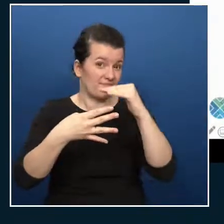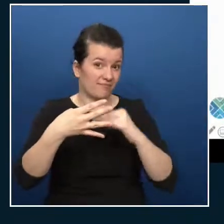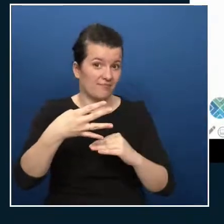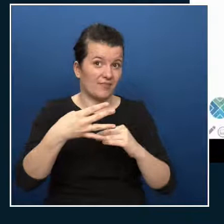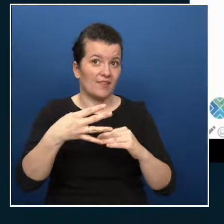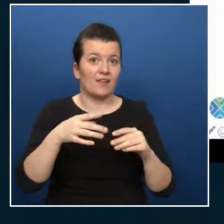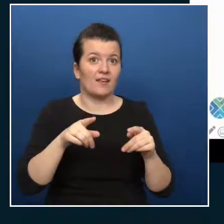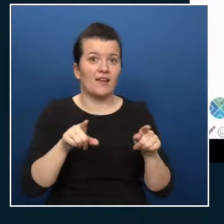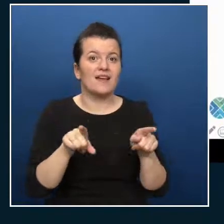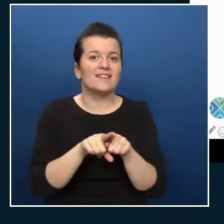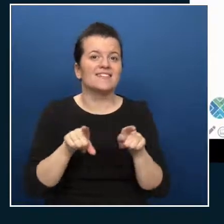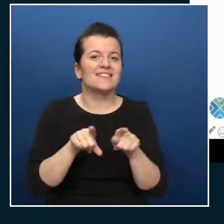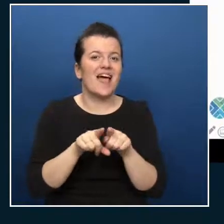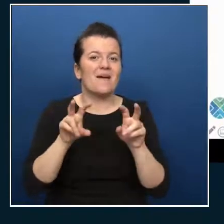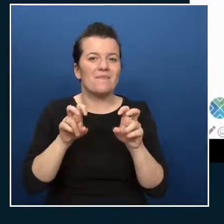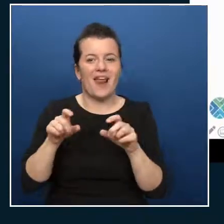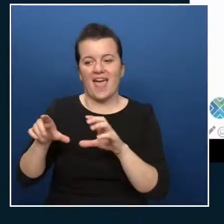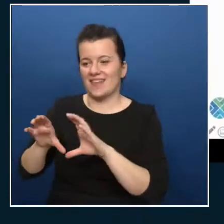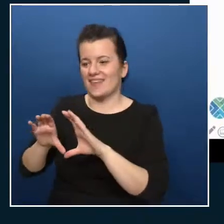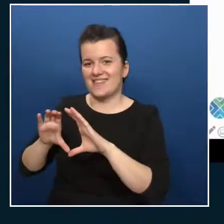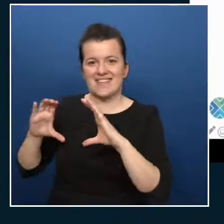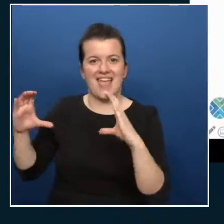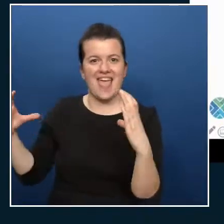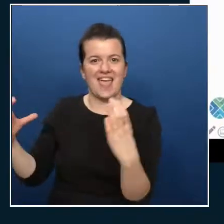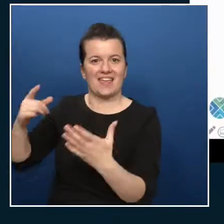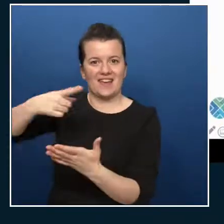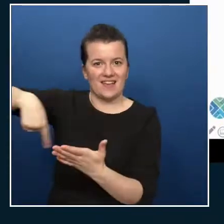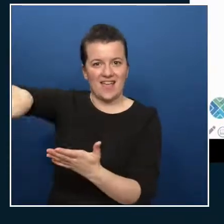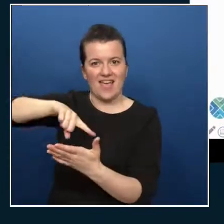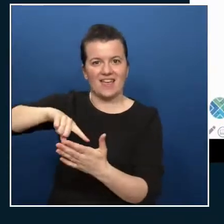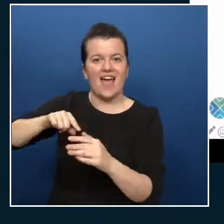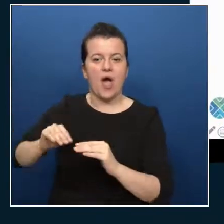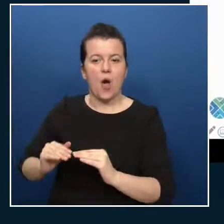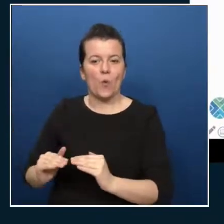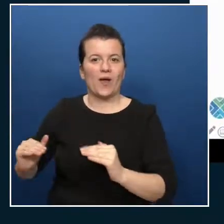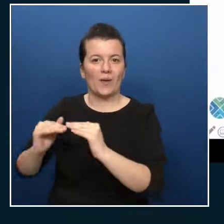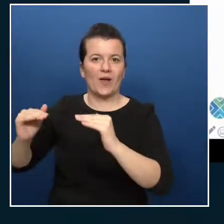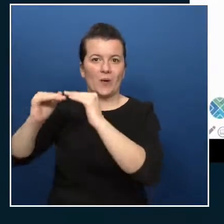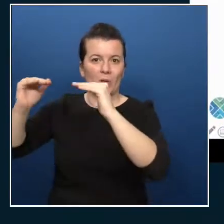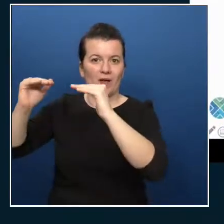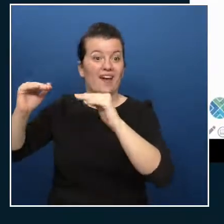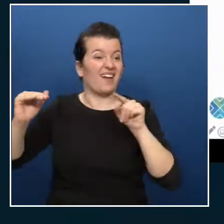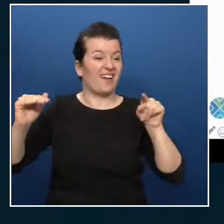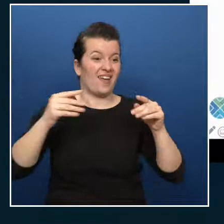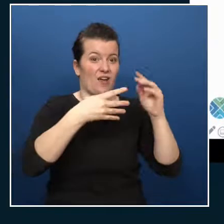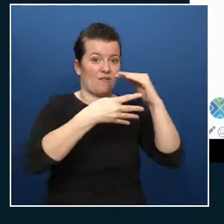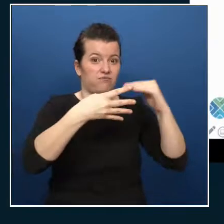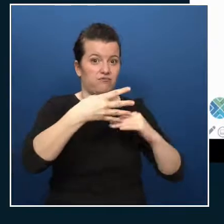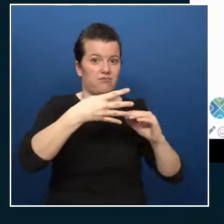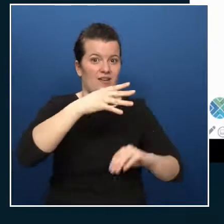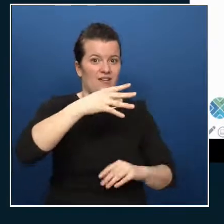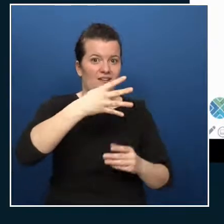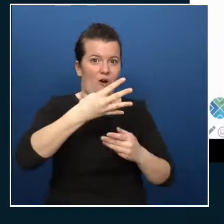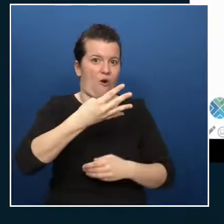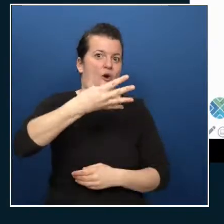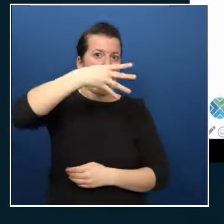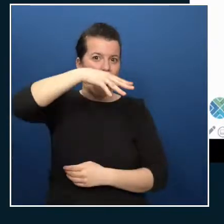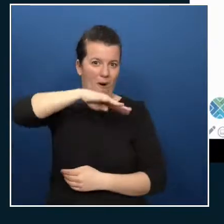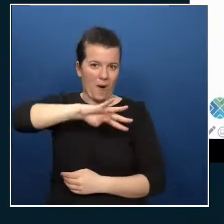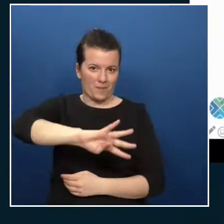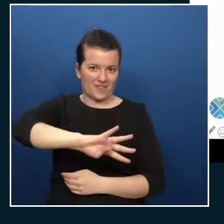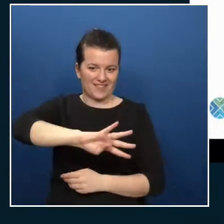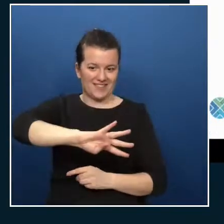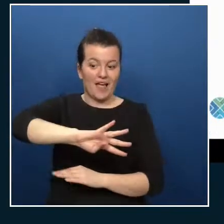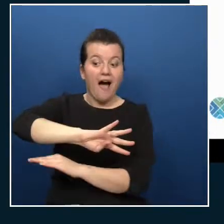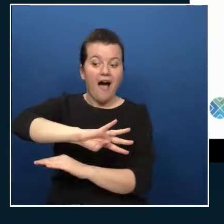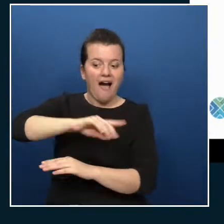cake, only upside down. Because when you bake a cake, you start at the bottom, but in this image, it starts at the top. And Azure Active Directory is